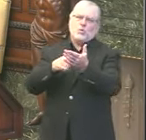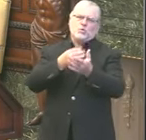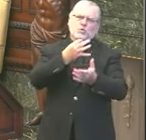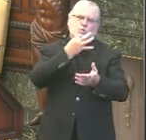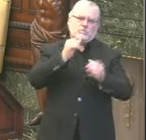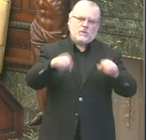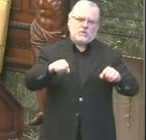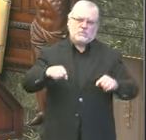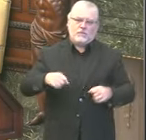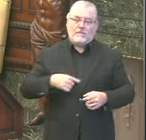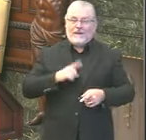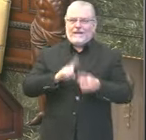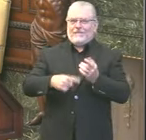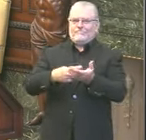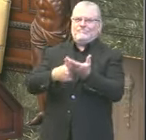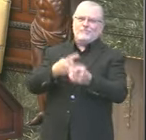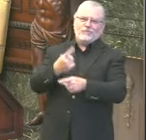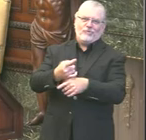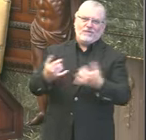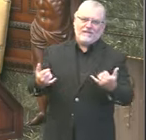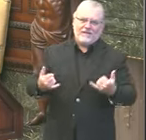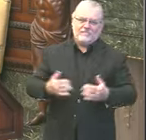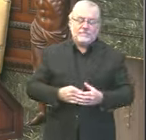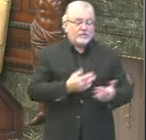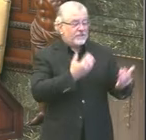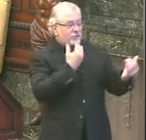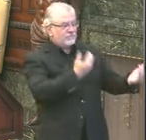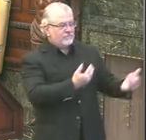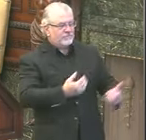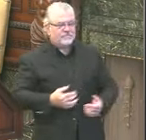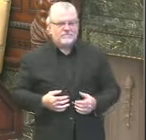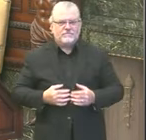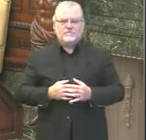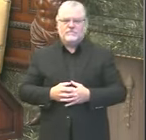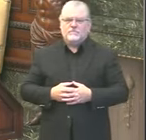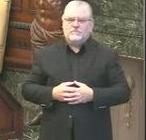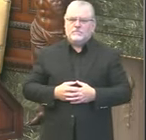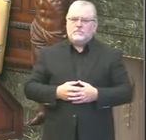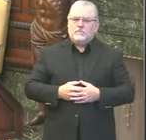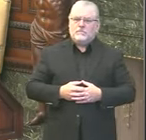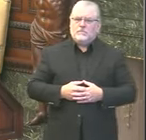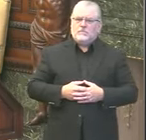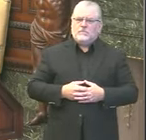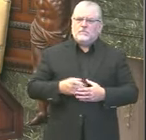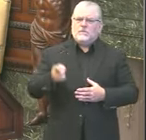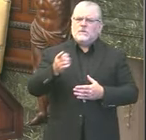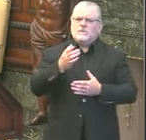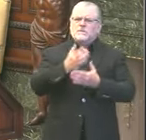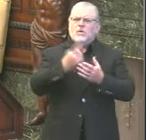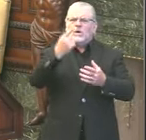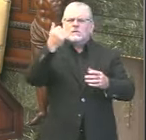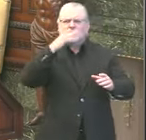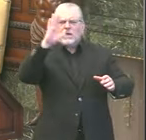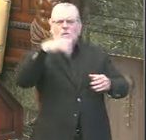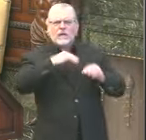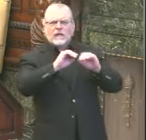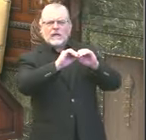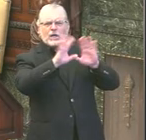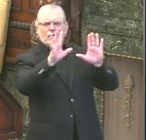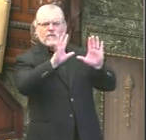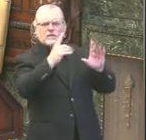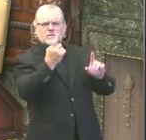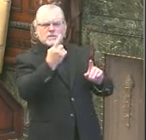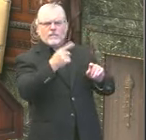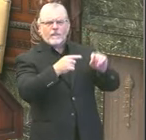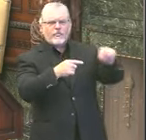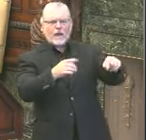it at the moment. All right, thank you. Manny, I just want to clarify real quick. It's the Department of Streets that are boxing the staff. My